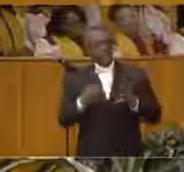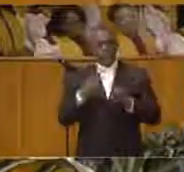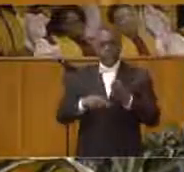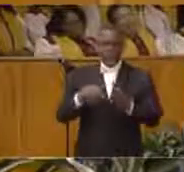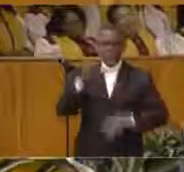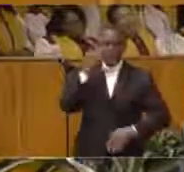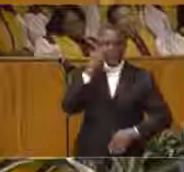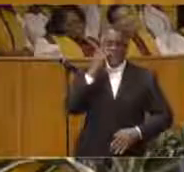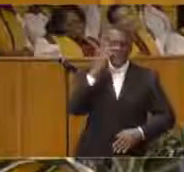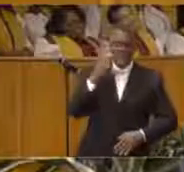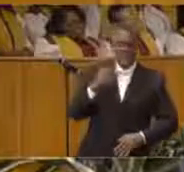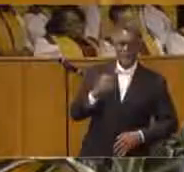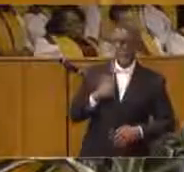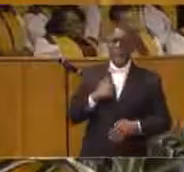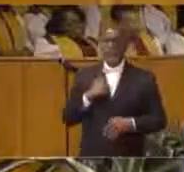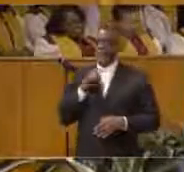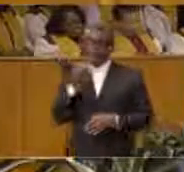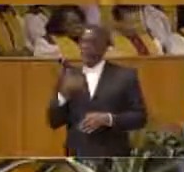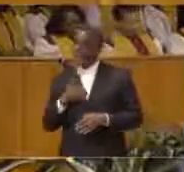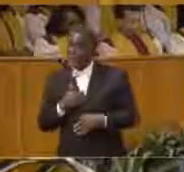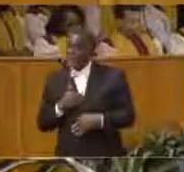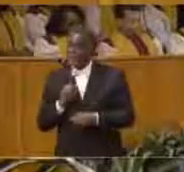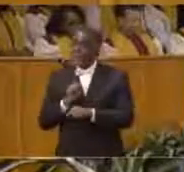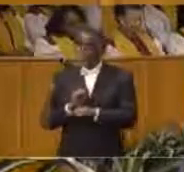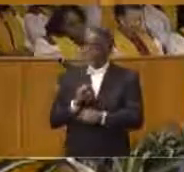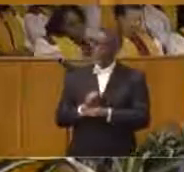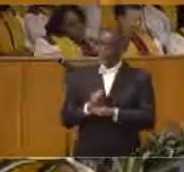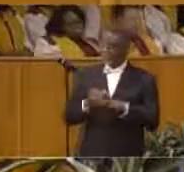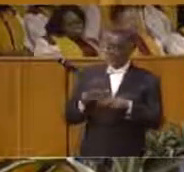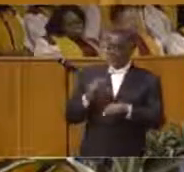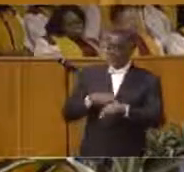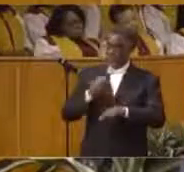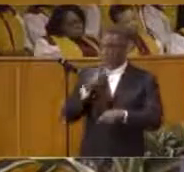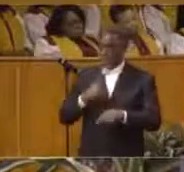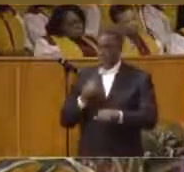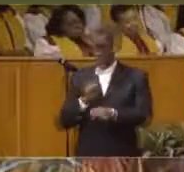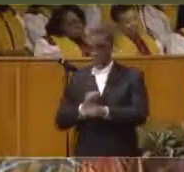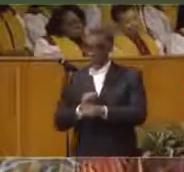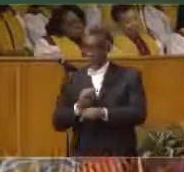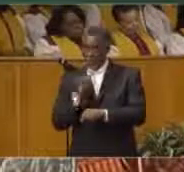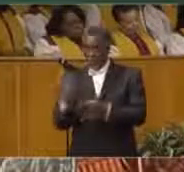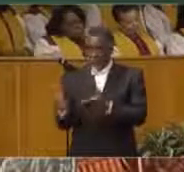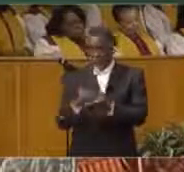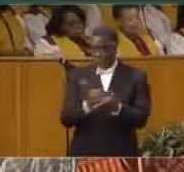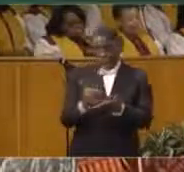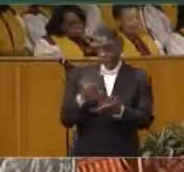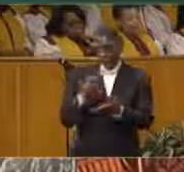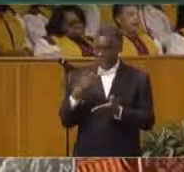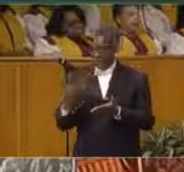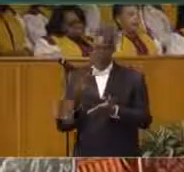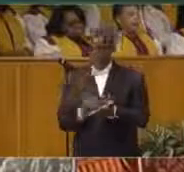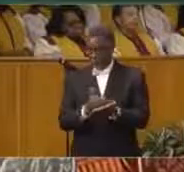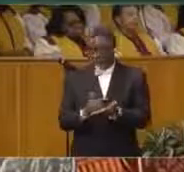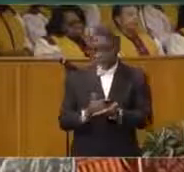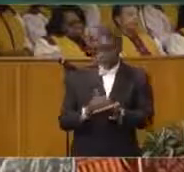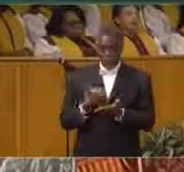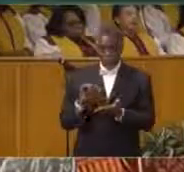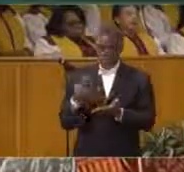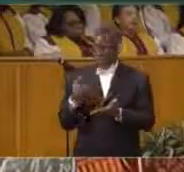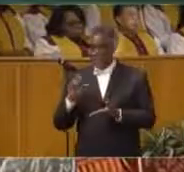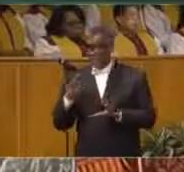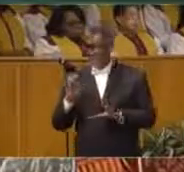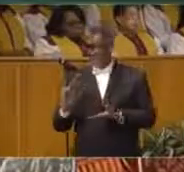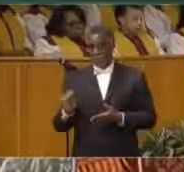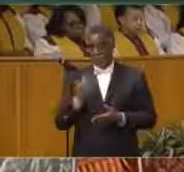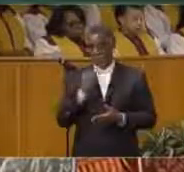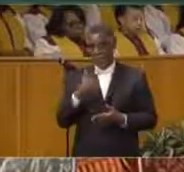if I'm temporarily unemployed? What if I have no salary coming in? Or if there's no income?